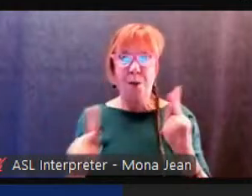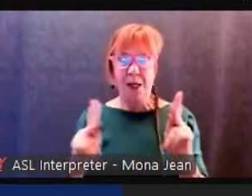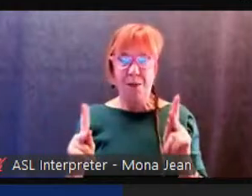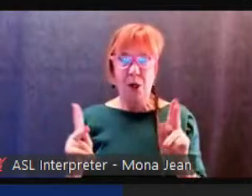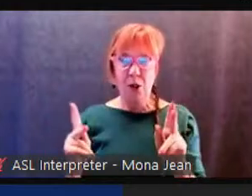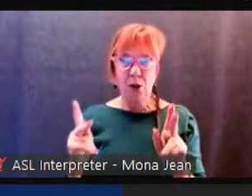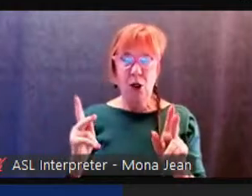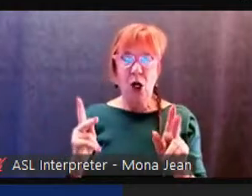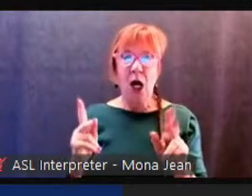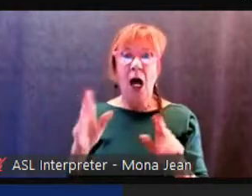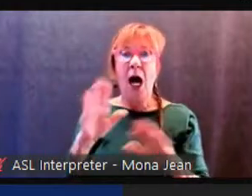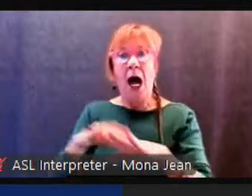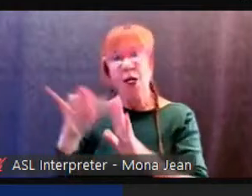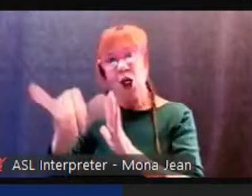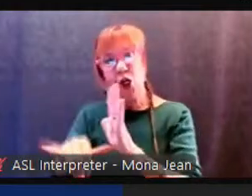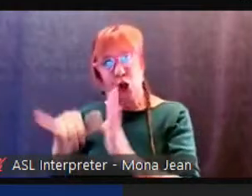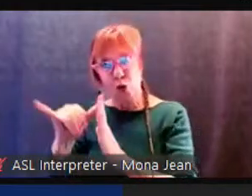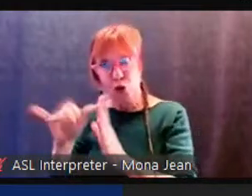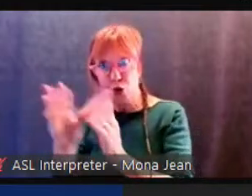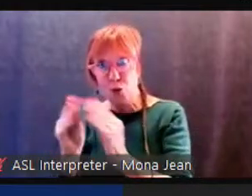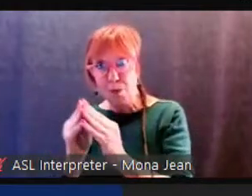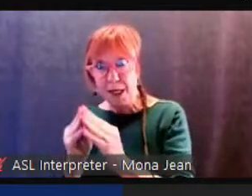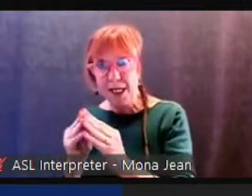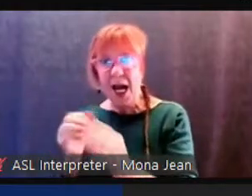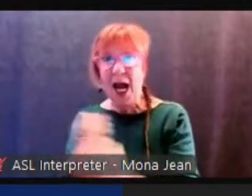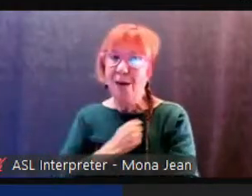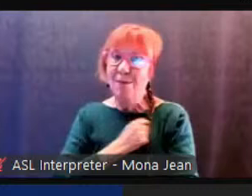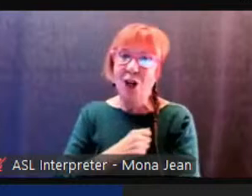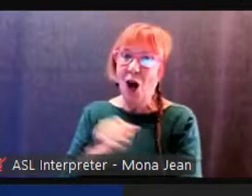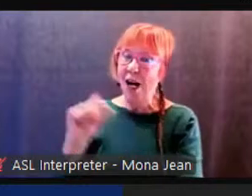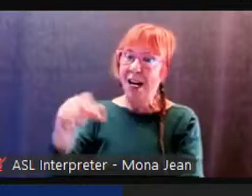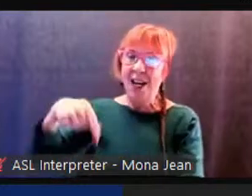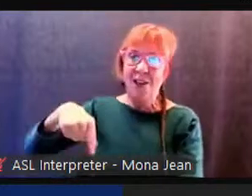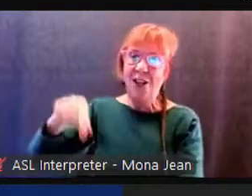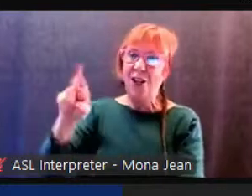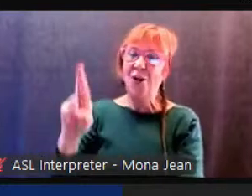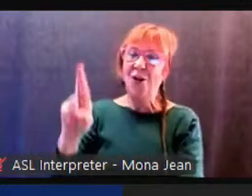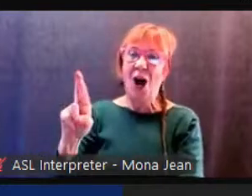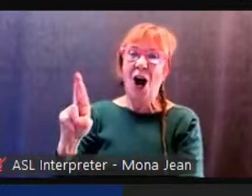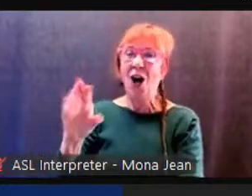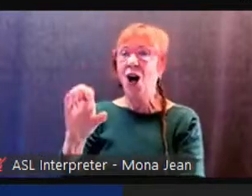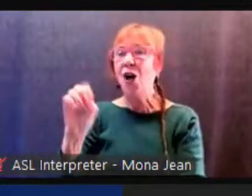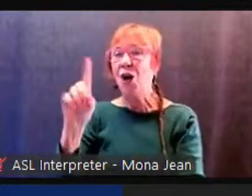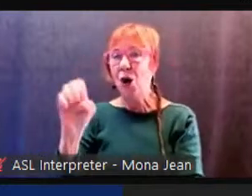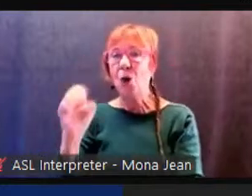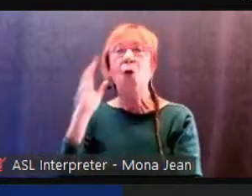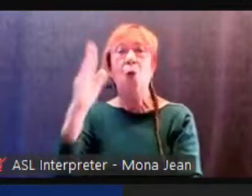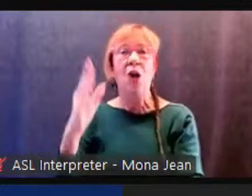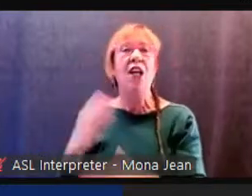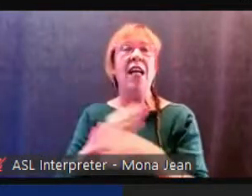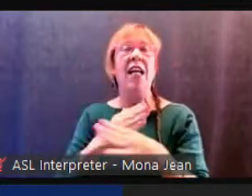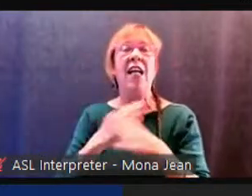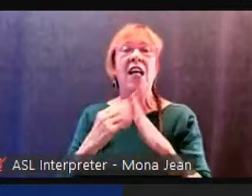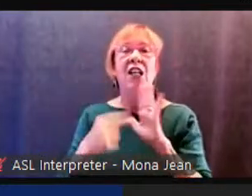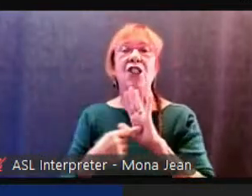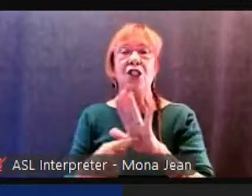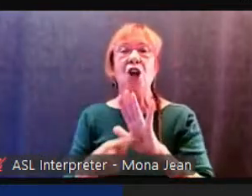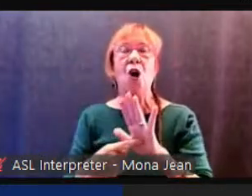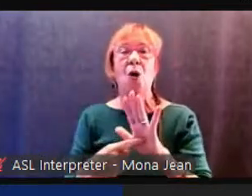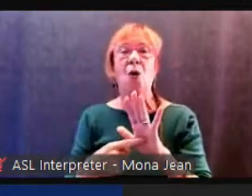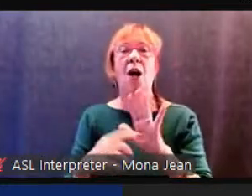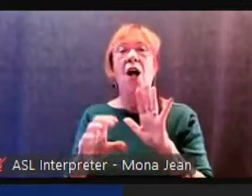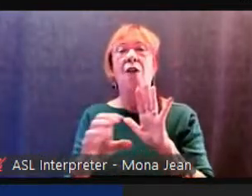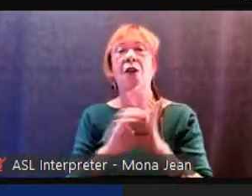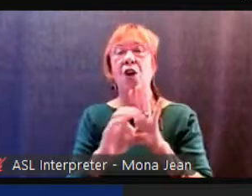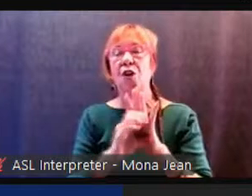on the YouTube meeting, I apologize for that QR code. We will be sharing a screen that has the bit.ly link. If you